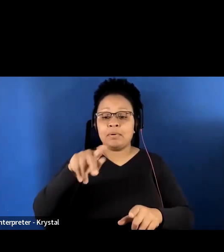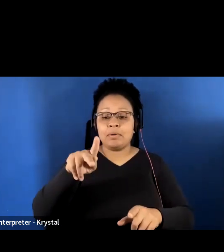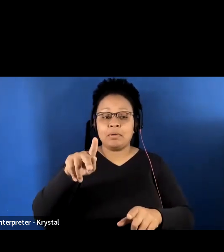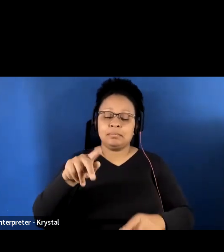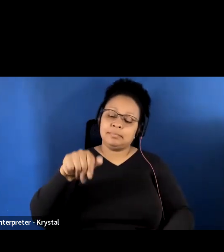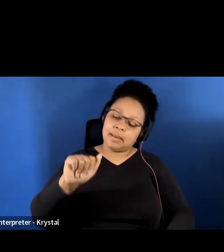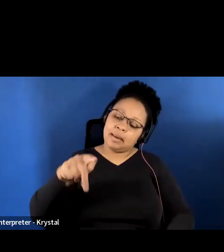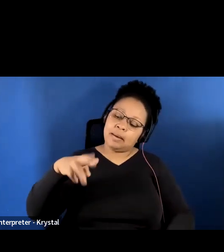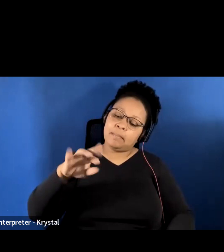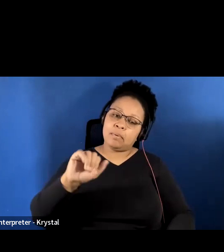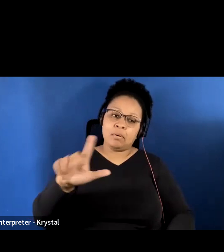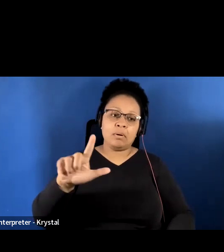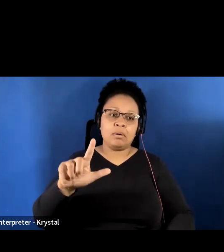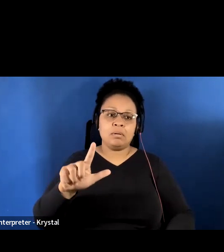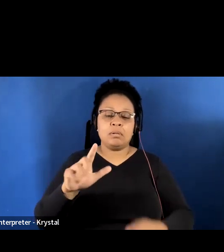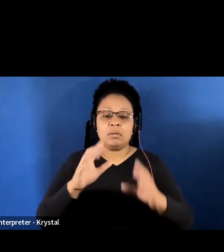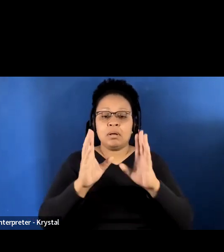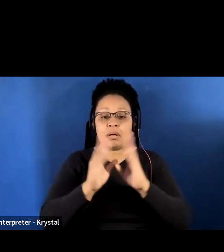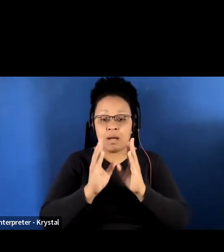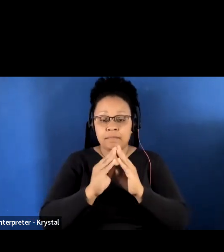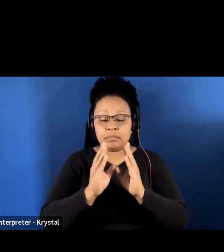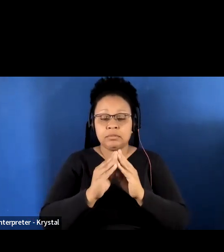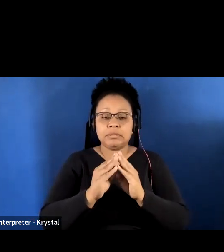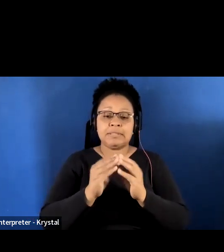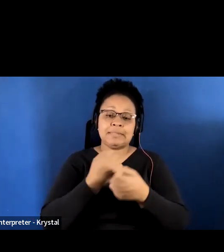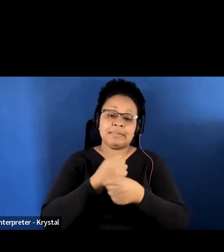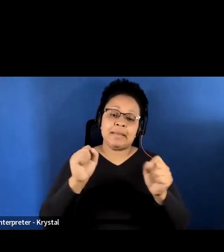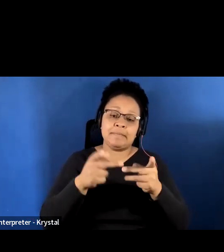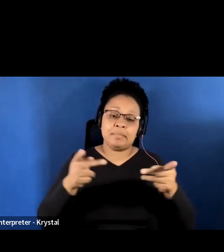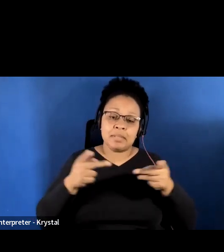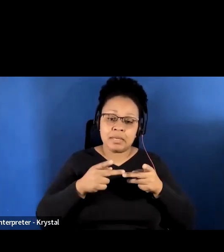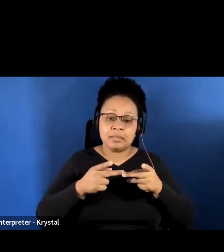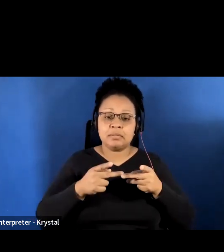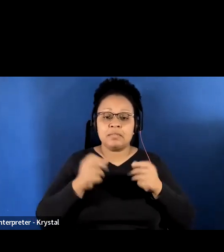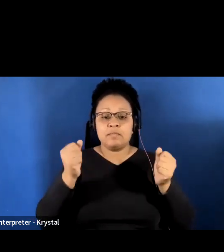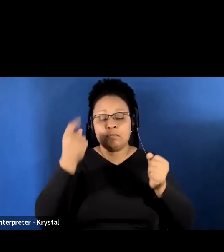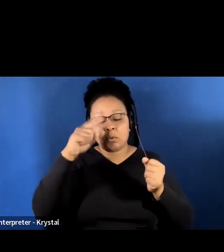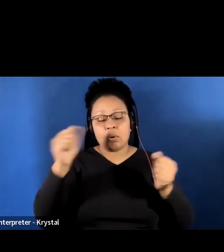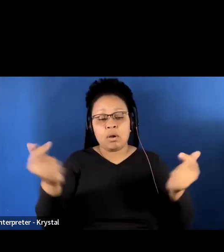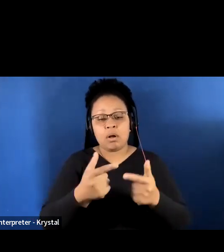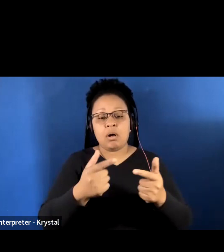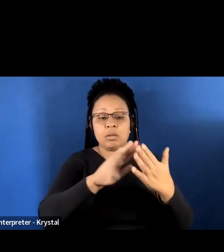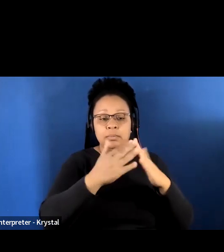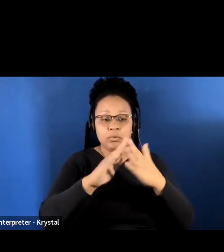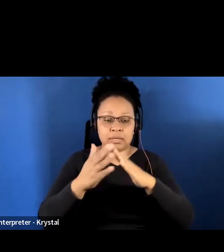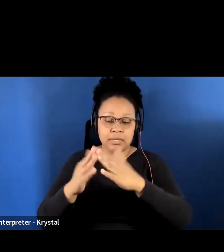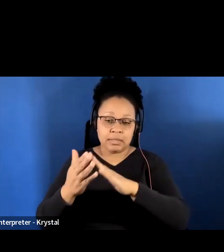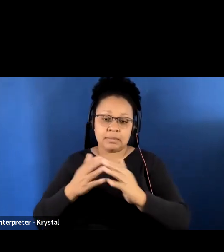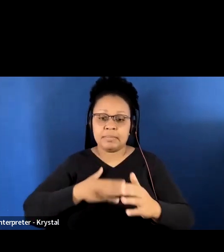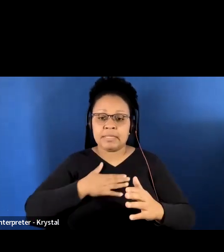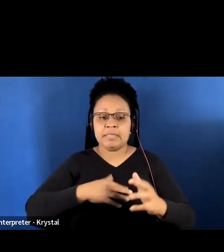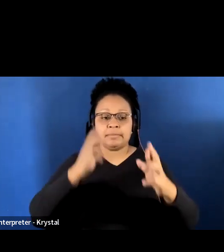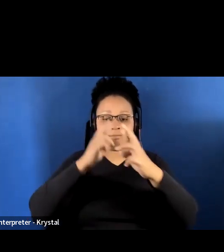and inclusive space for marginalized communities. We ask that everyone present in the session today treat each other